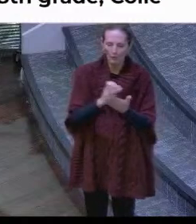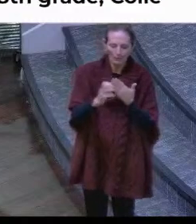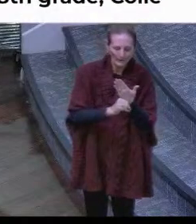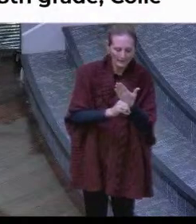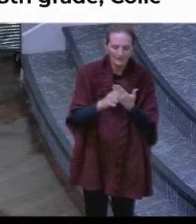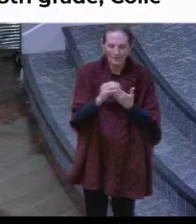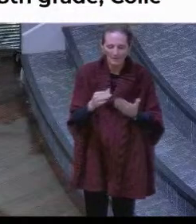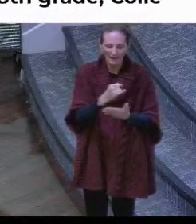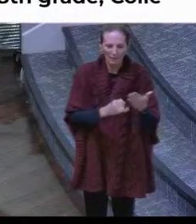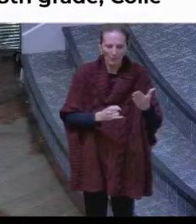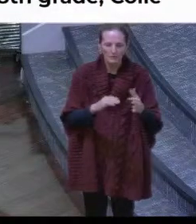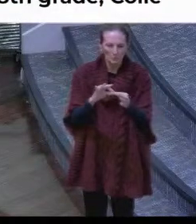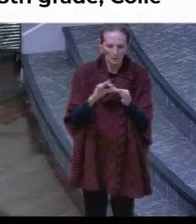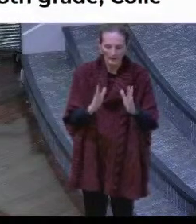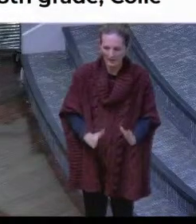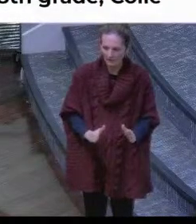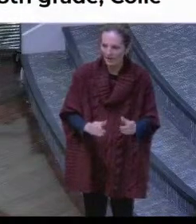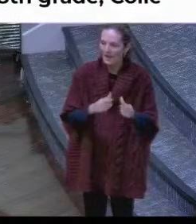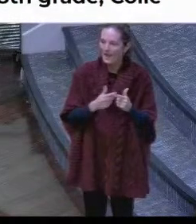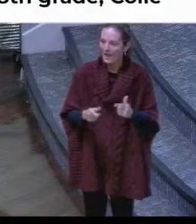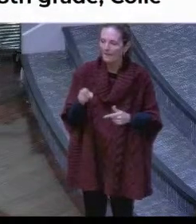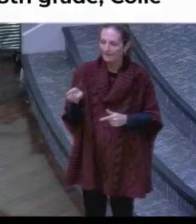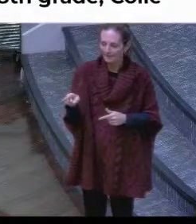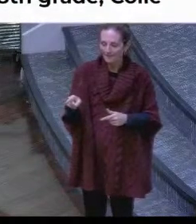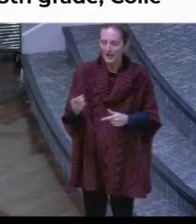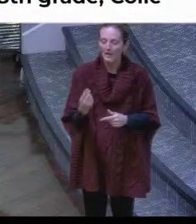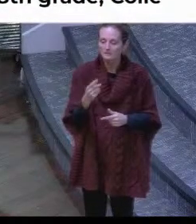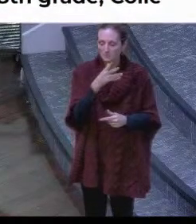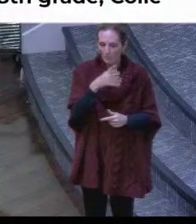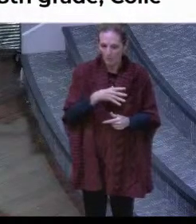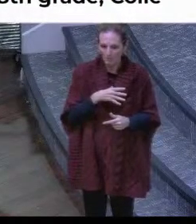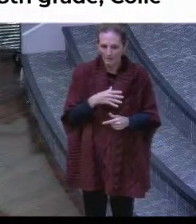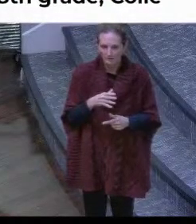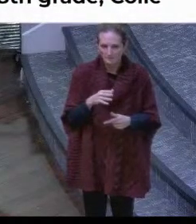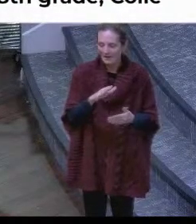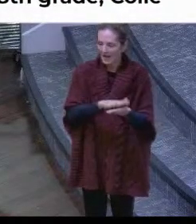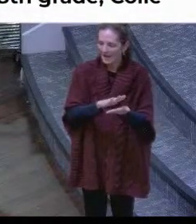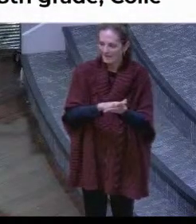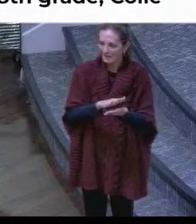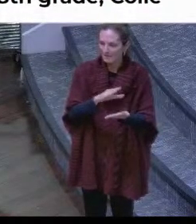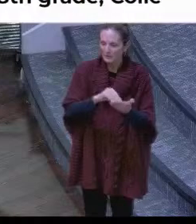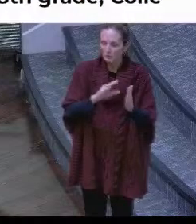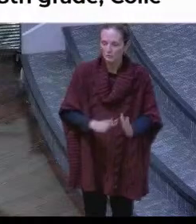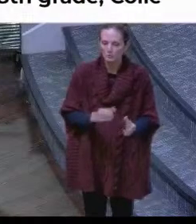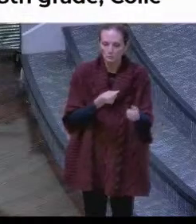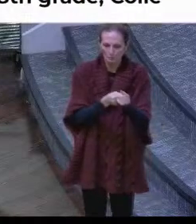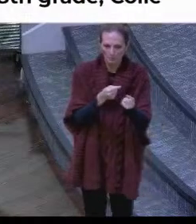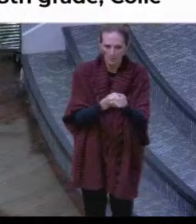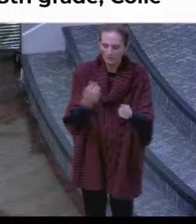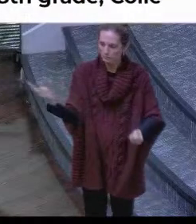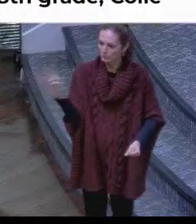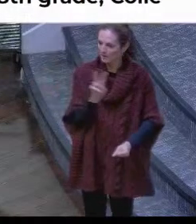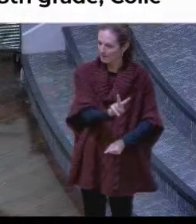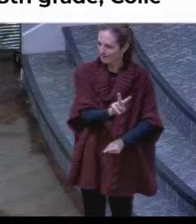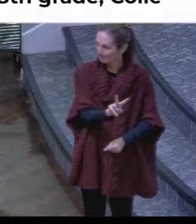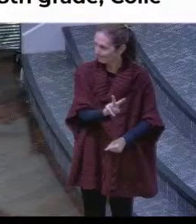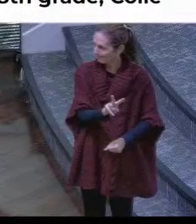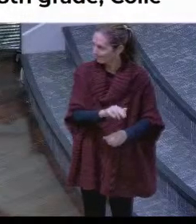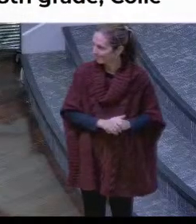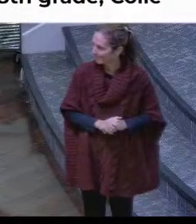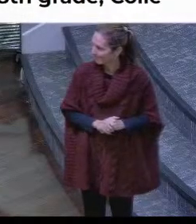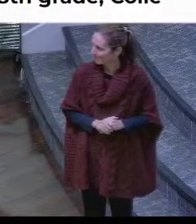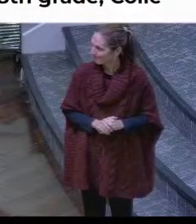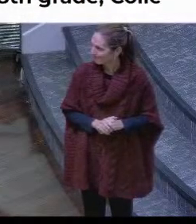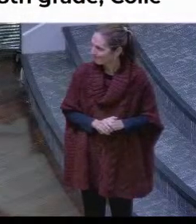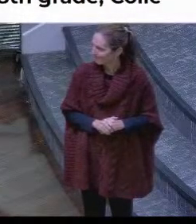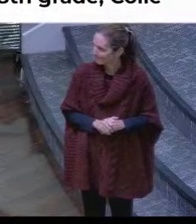Scott, Deputy Superintendent of Academics and Student Support, to come up to the stage and get ready to pass out